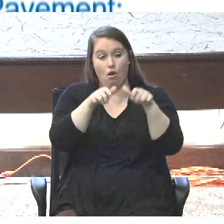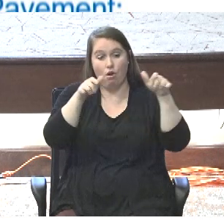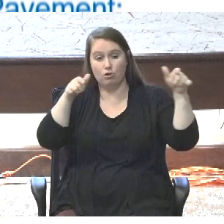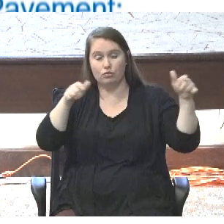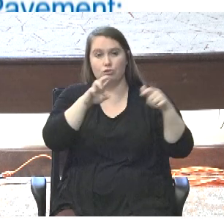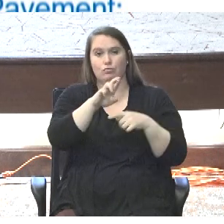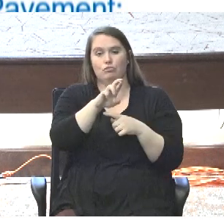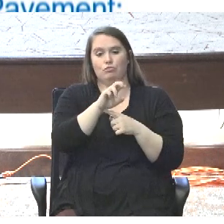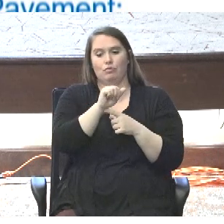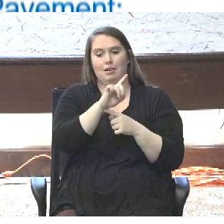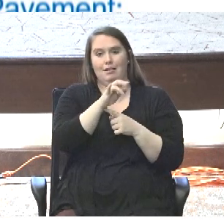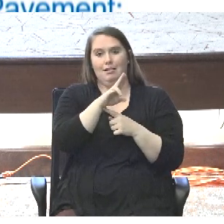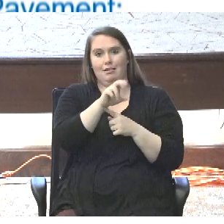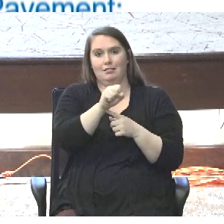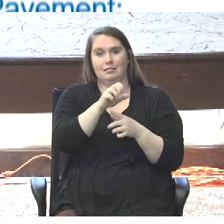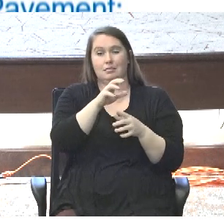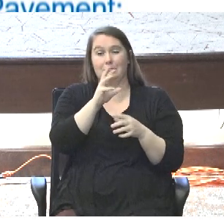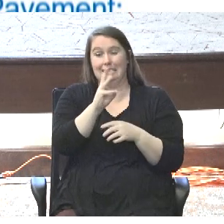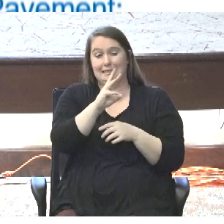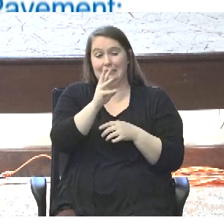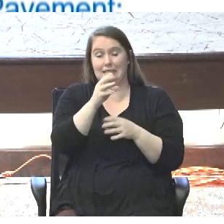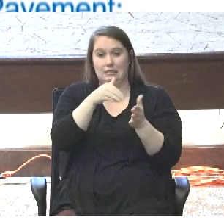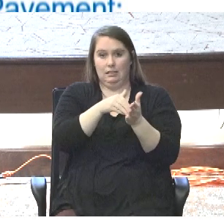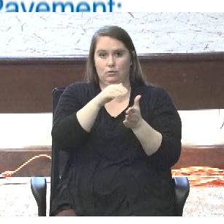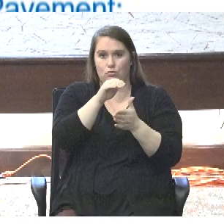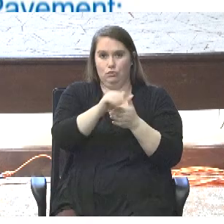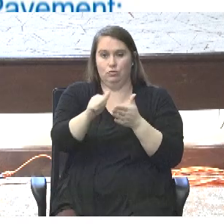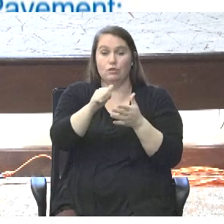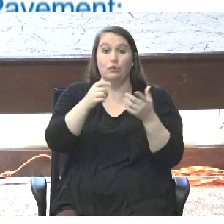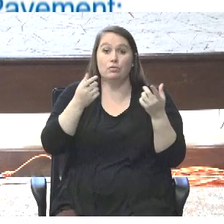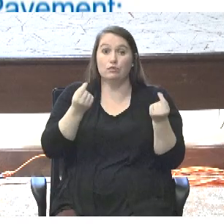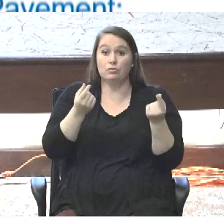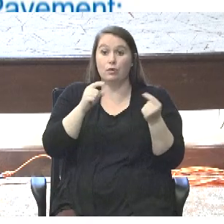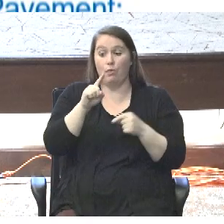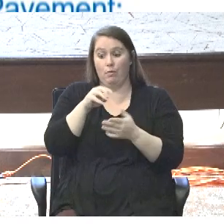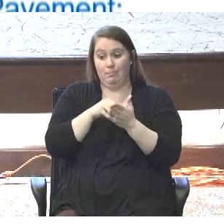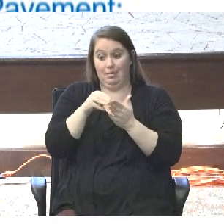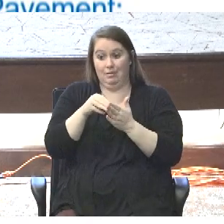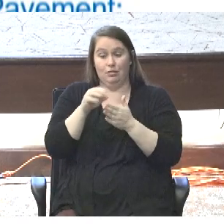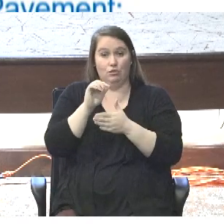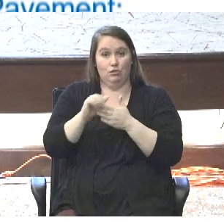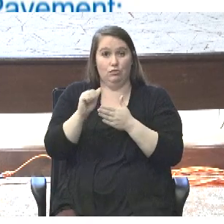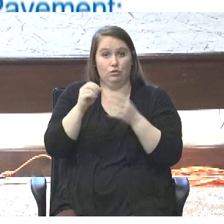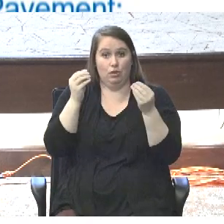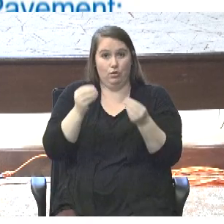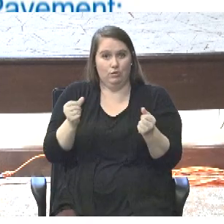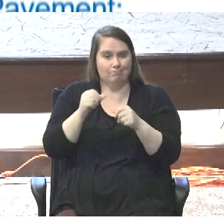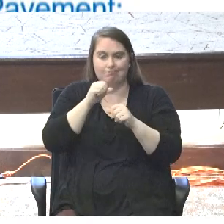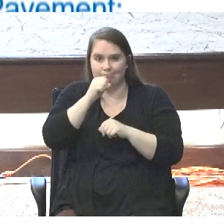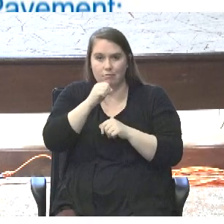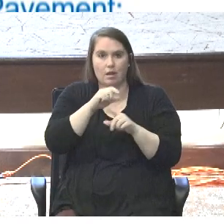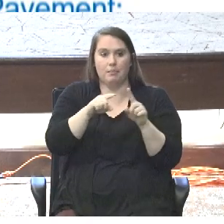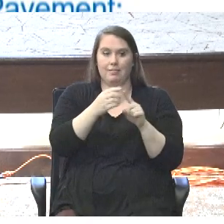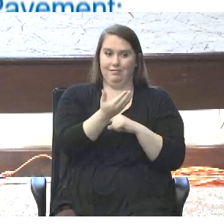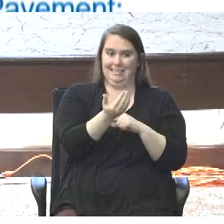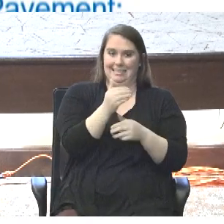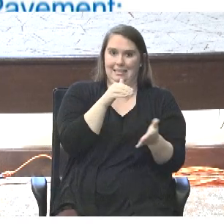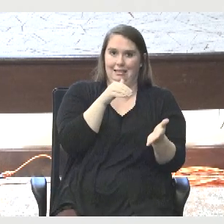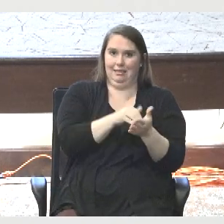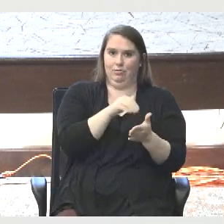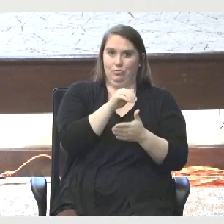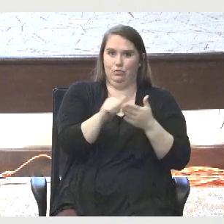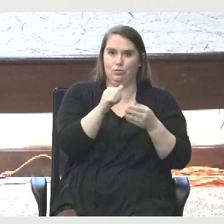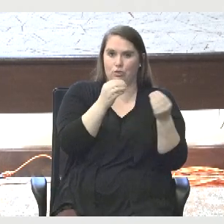radius is about $66,000. So it's not a $1 million solution, but it is a $15,000 solution.